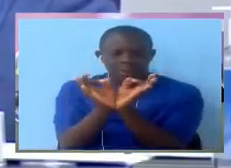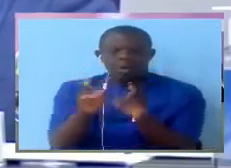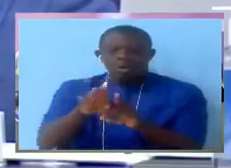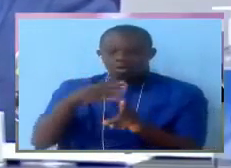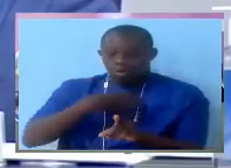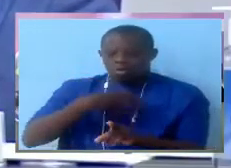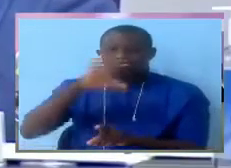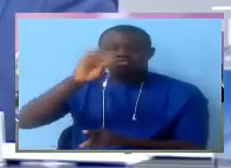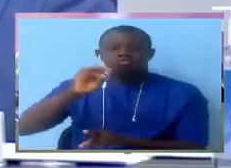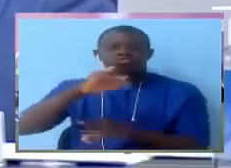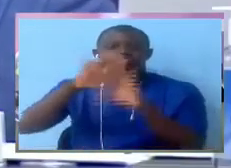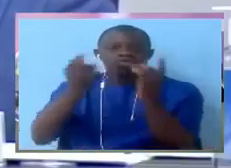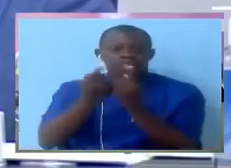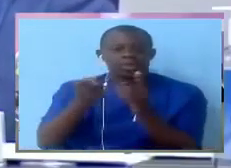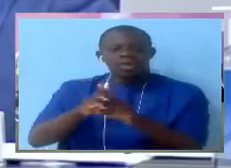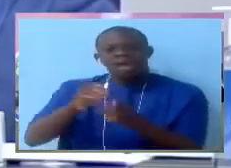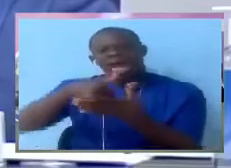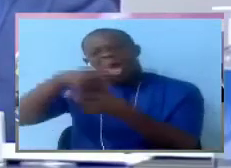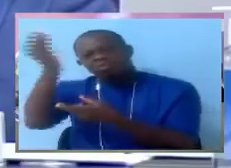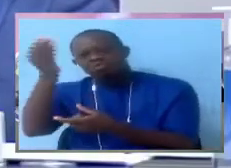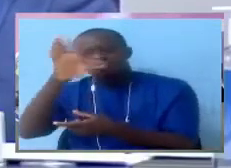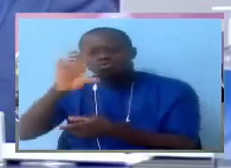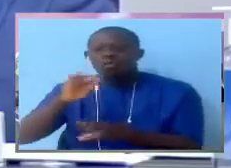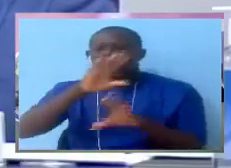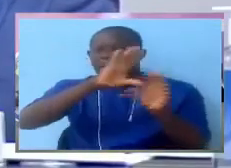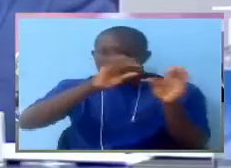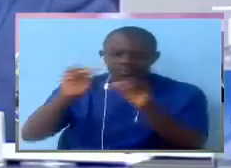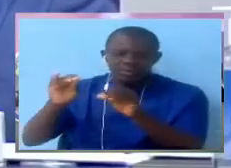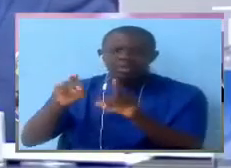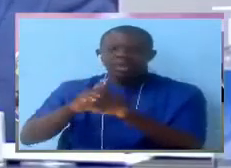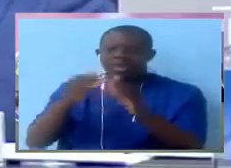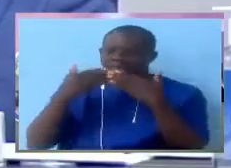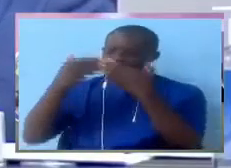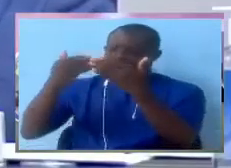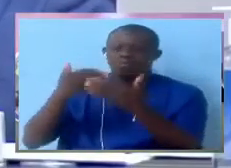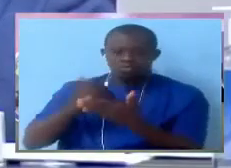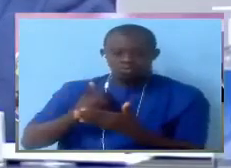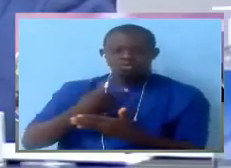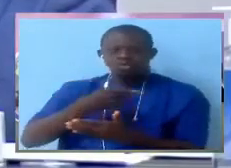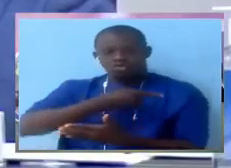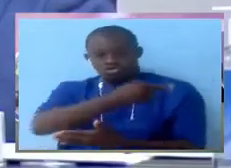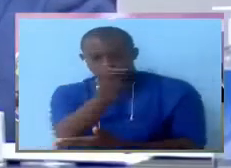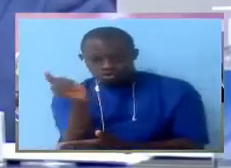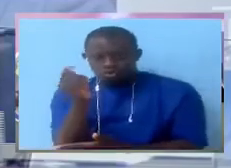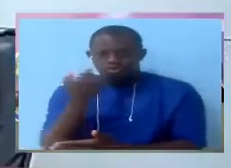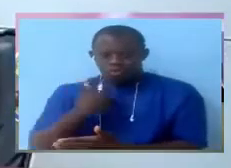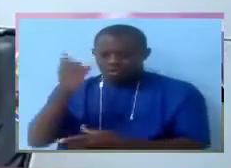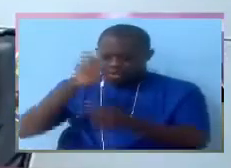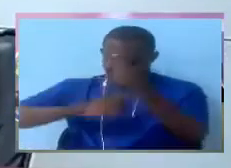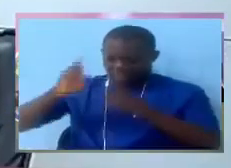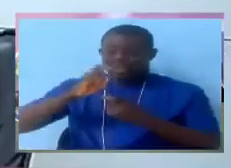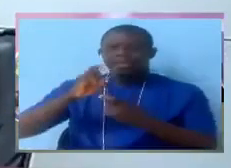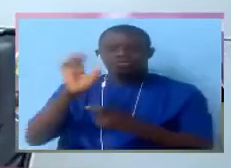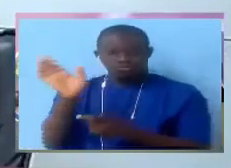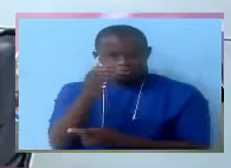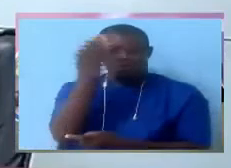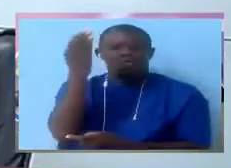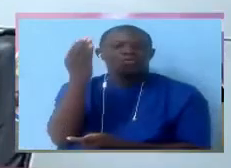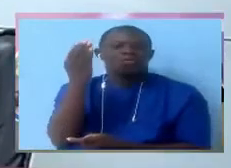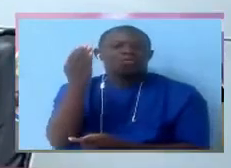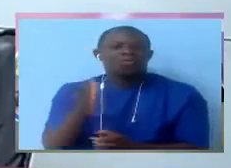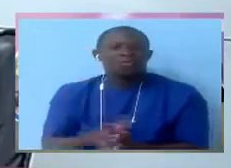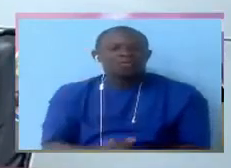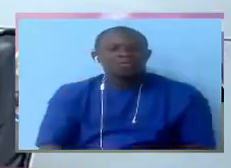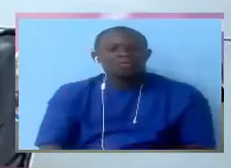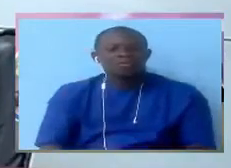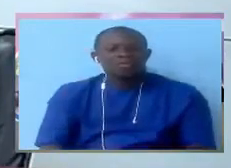set out to go on an operations, they tell you Alberta le kotenke? Ndax lolu rek sax waruta tax